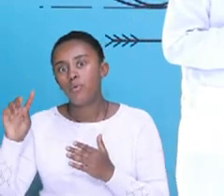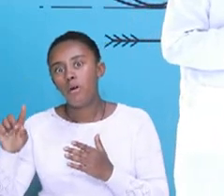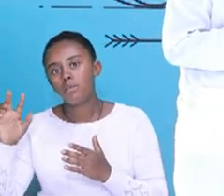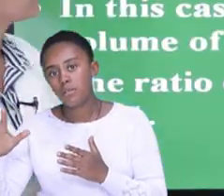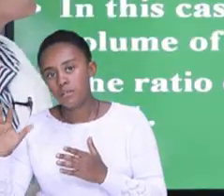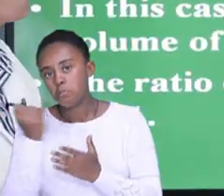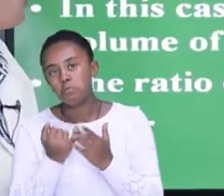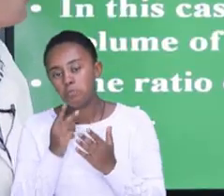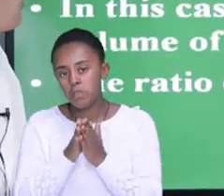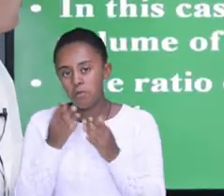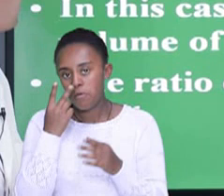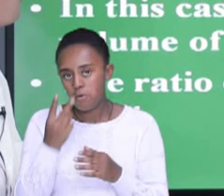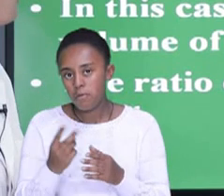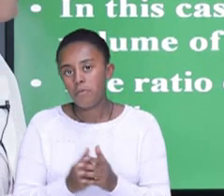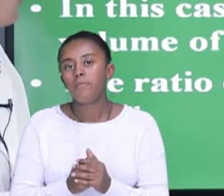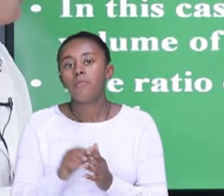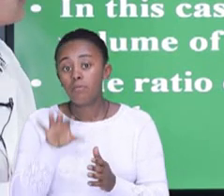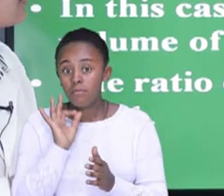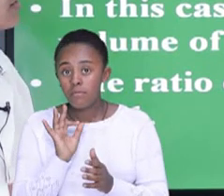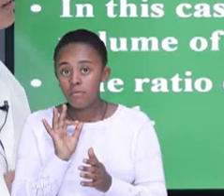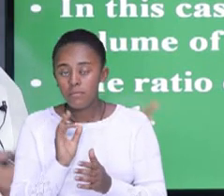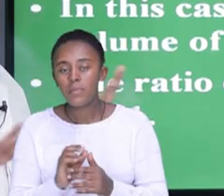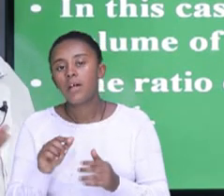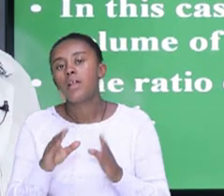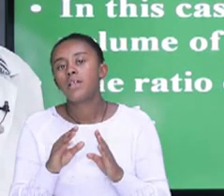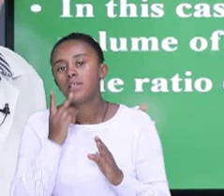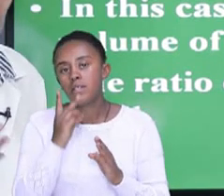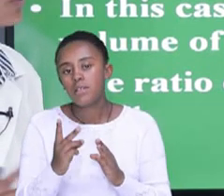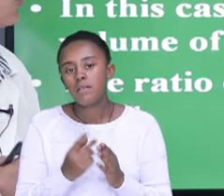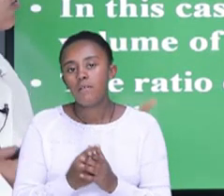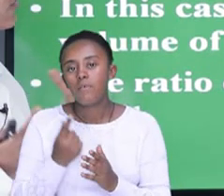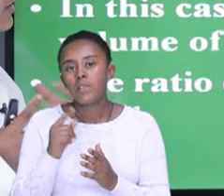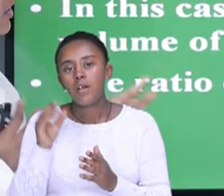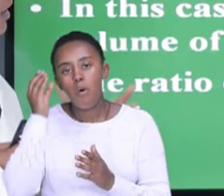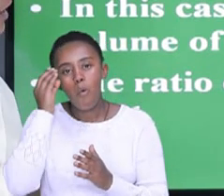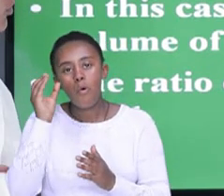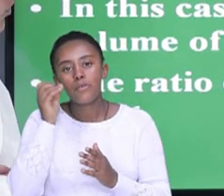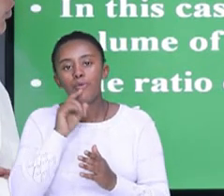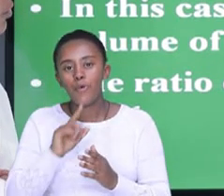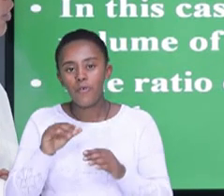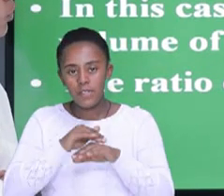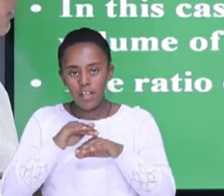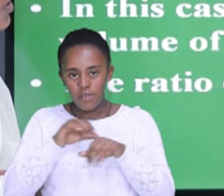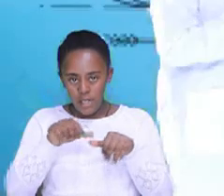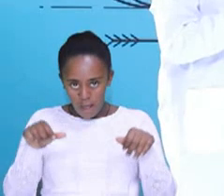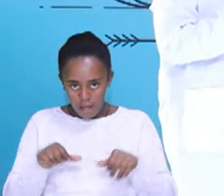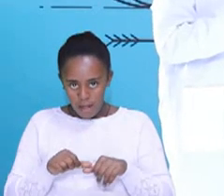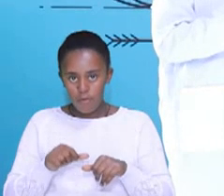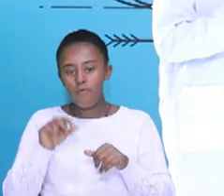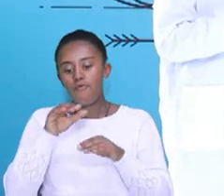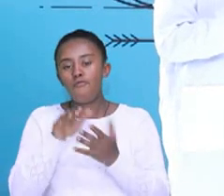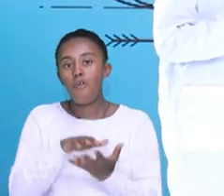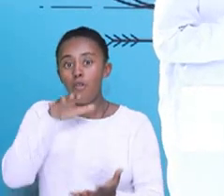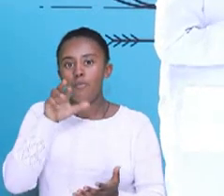4.13. If you found the page, now let's see the concept of surface area to volume ratio